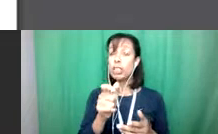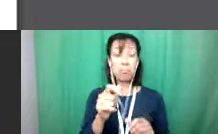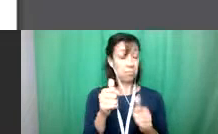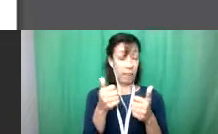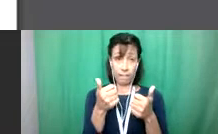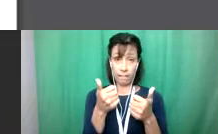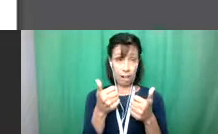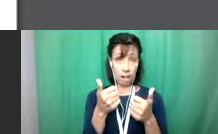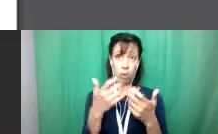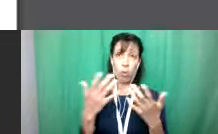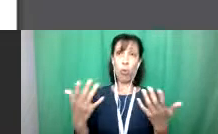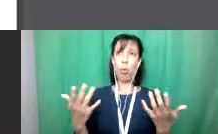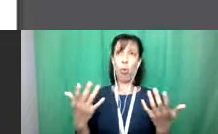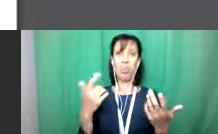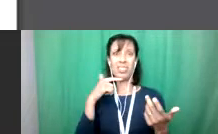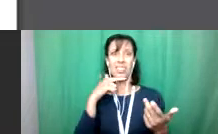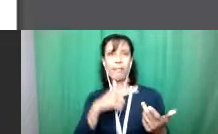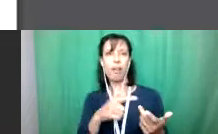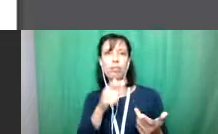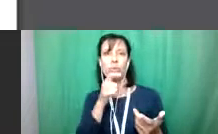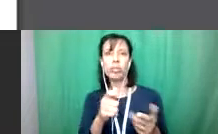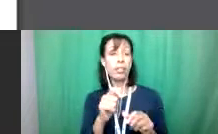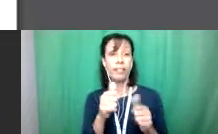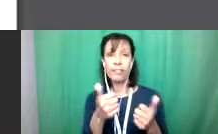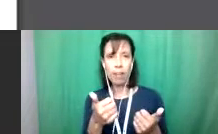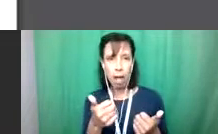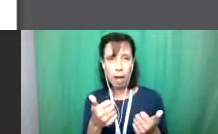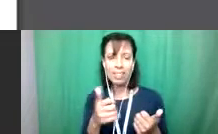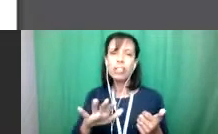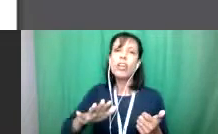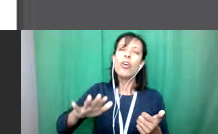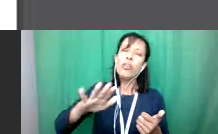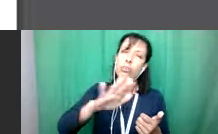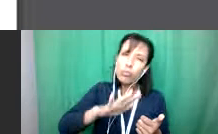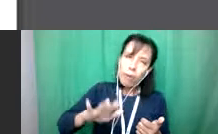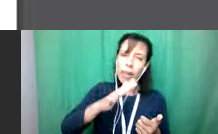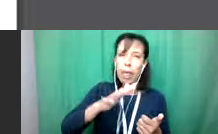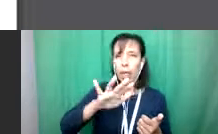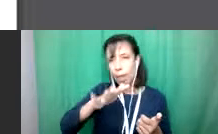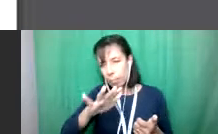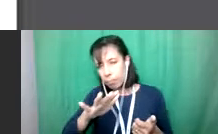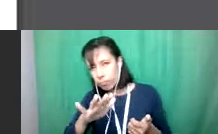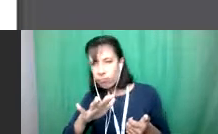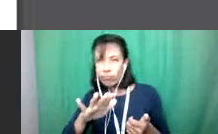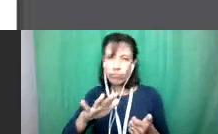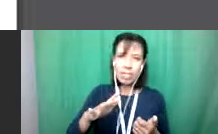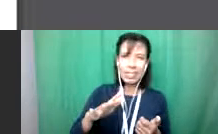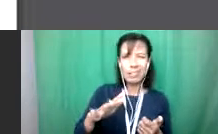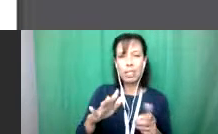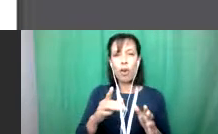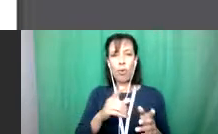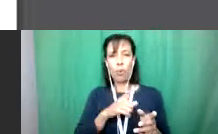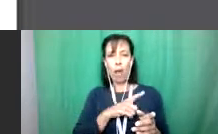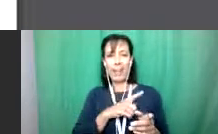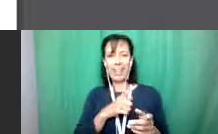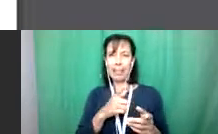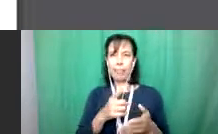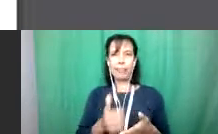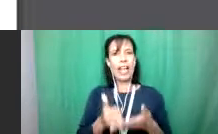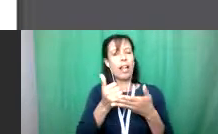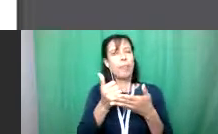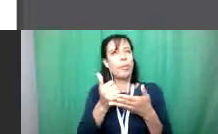is 700 words, that's not a problem. These are approximations to give you an idea about how much to